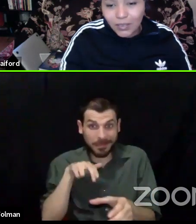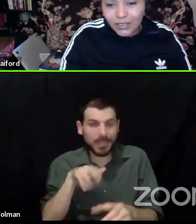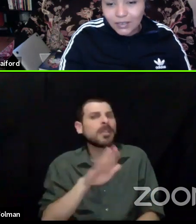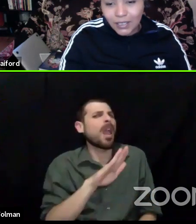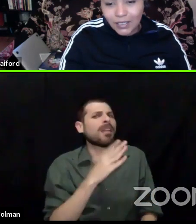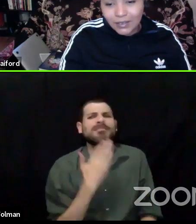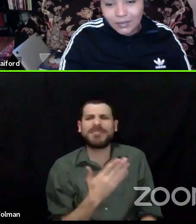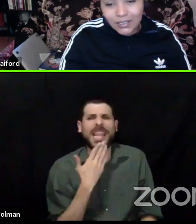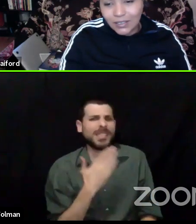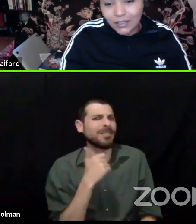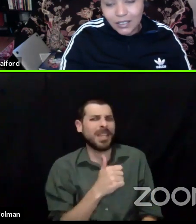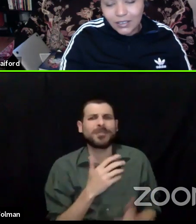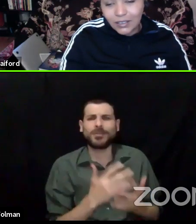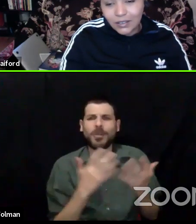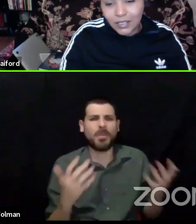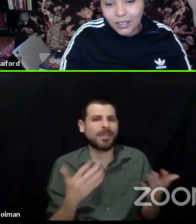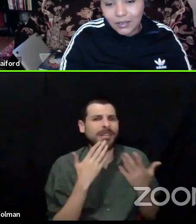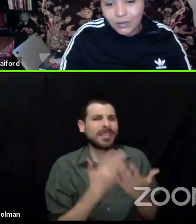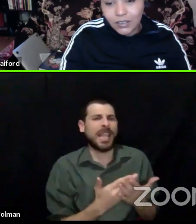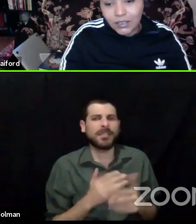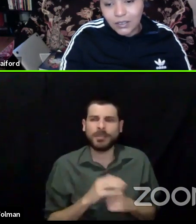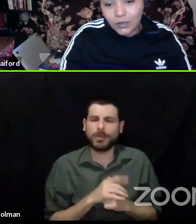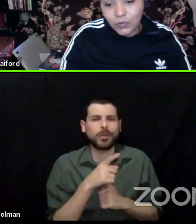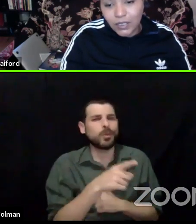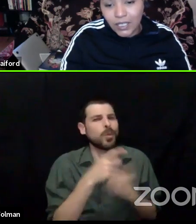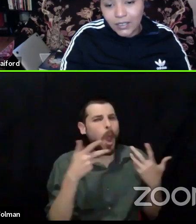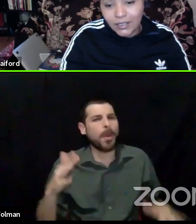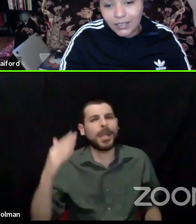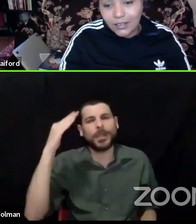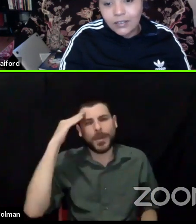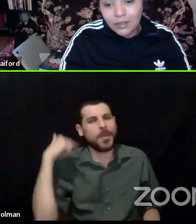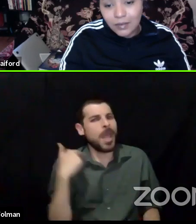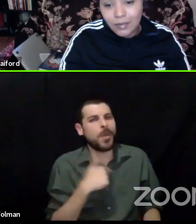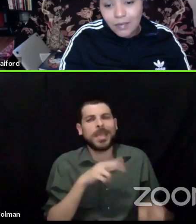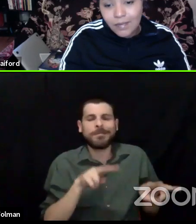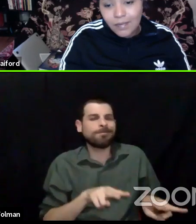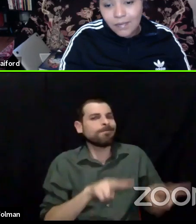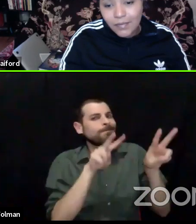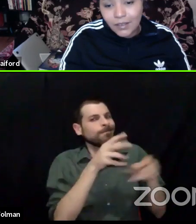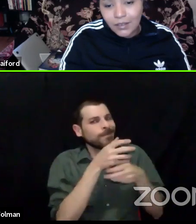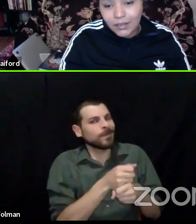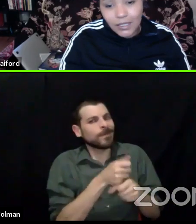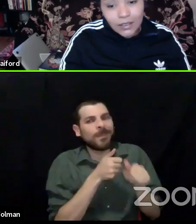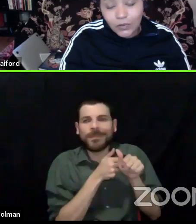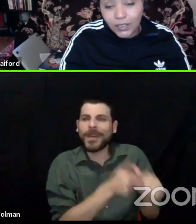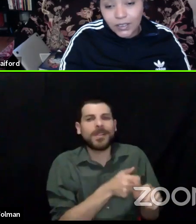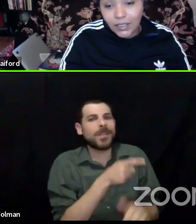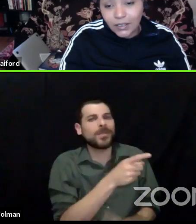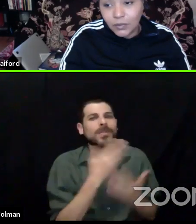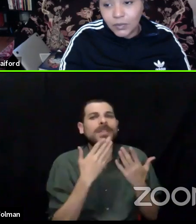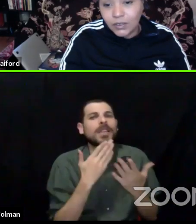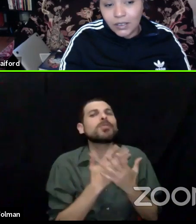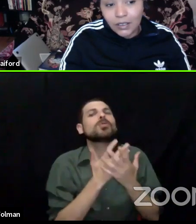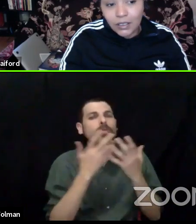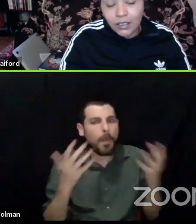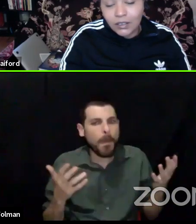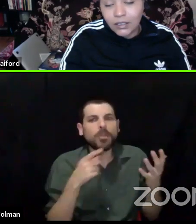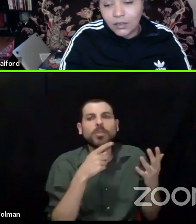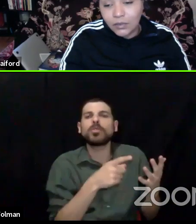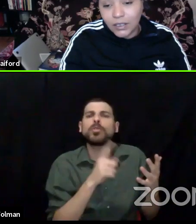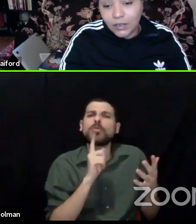so much, Mike, because you already know, like, we look to you for guidance. So, you know, thank you for educating a community,